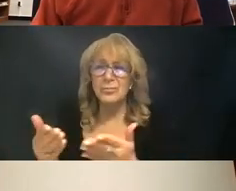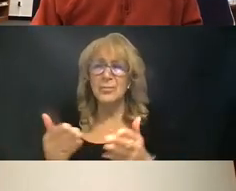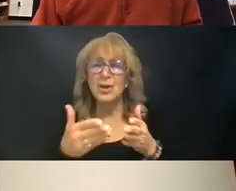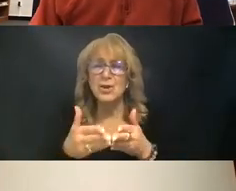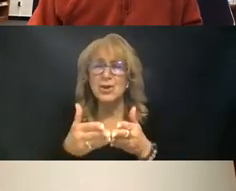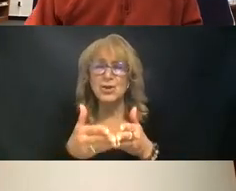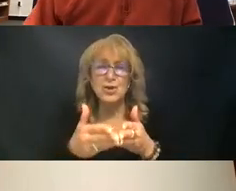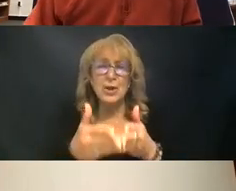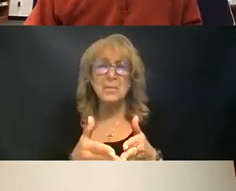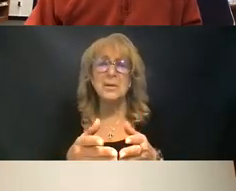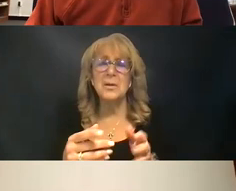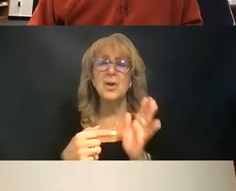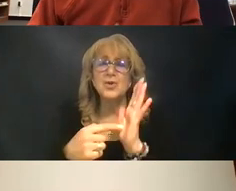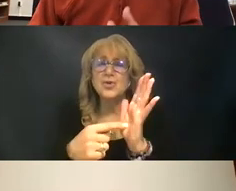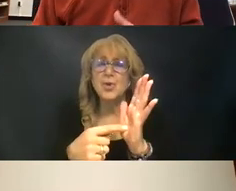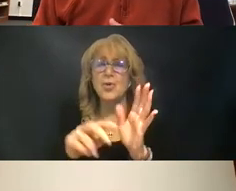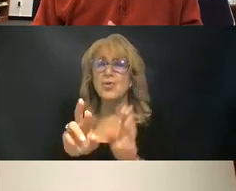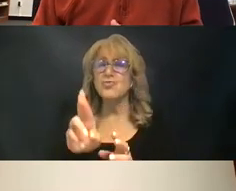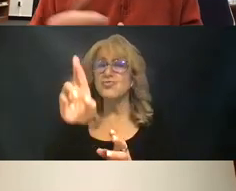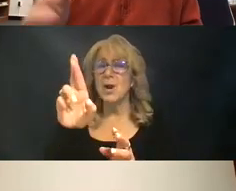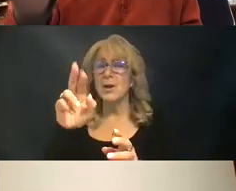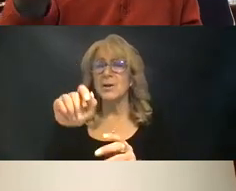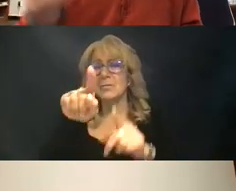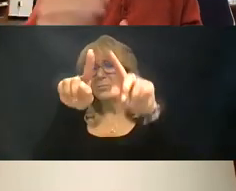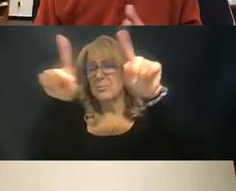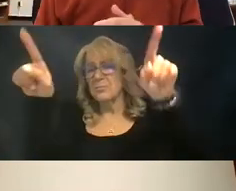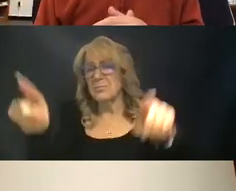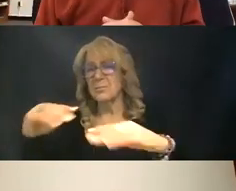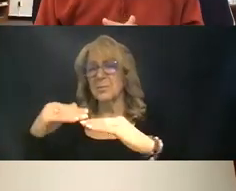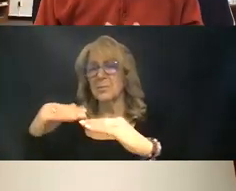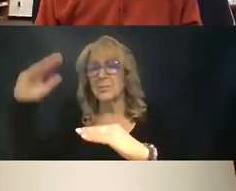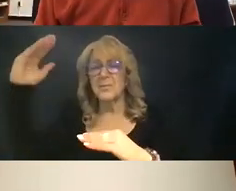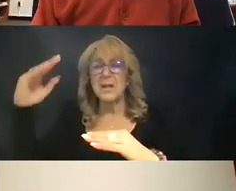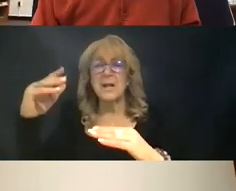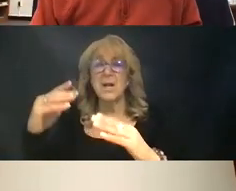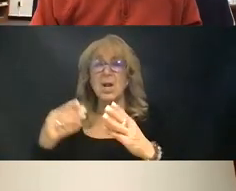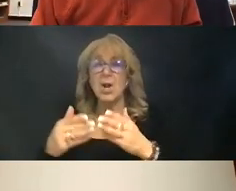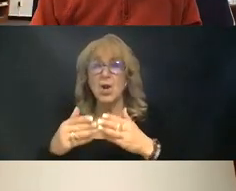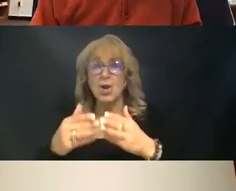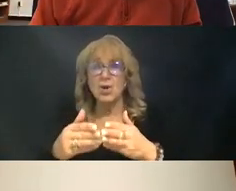a video of the path of a ship. It got stuck in the